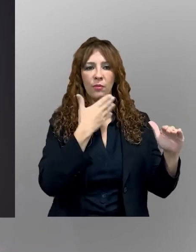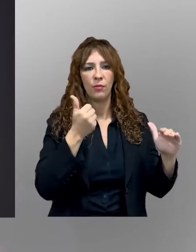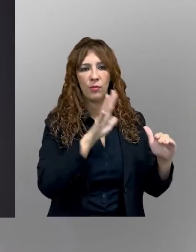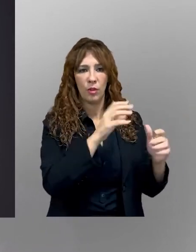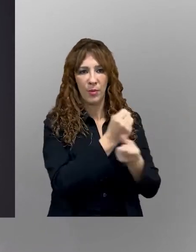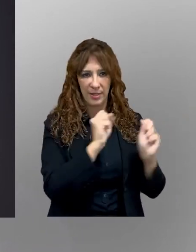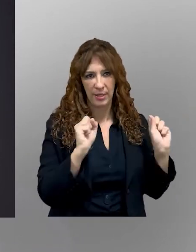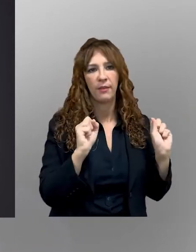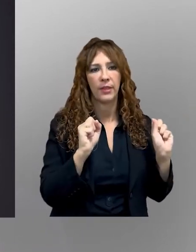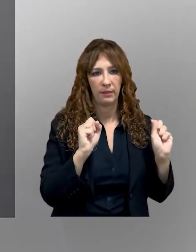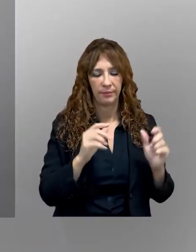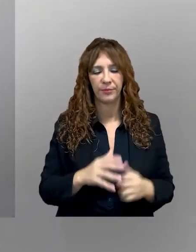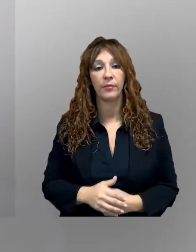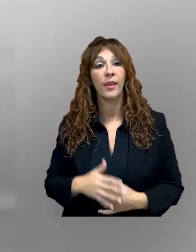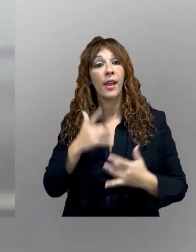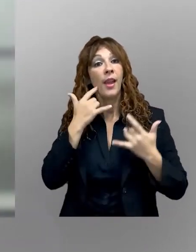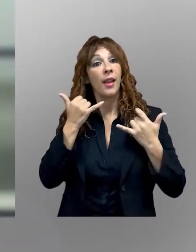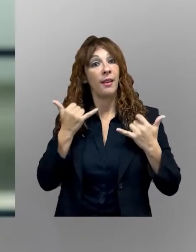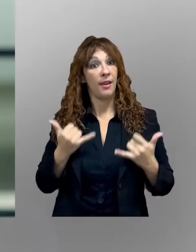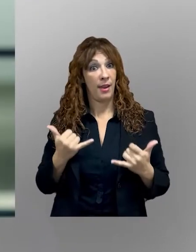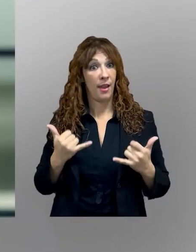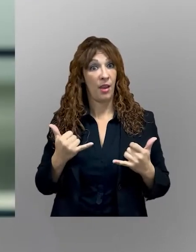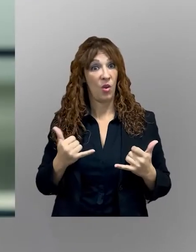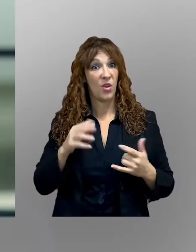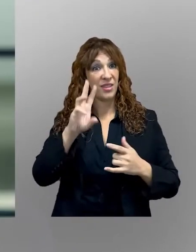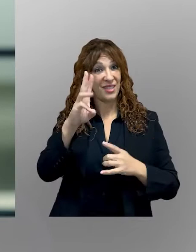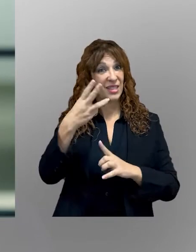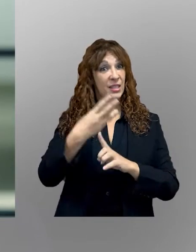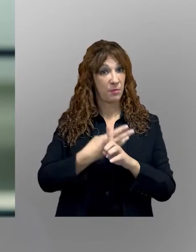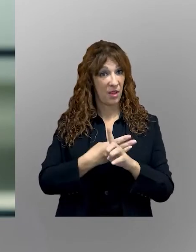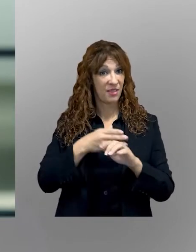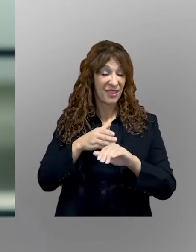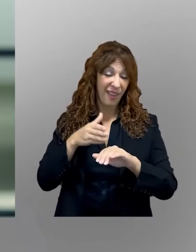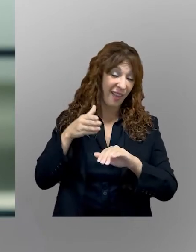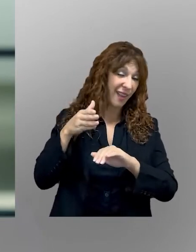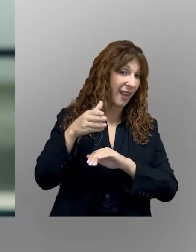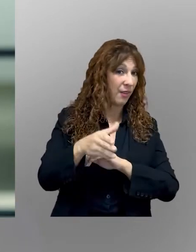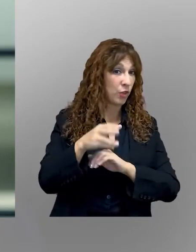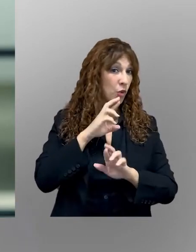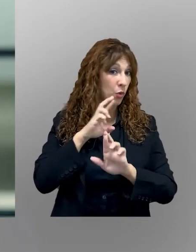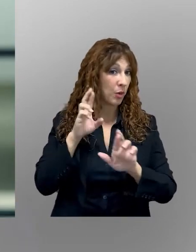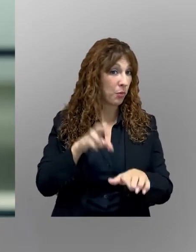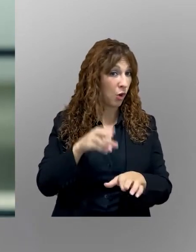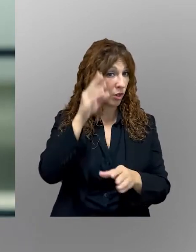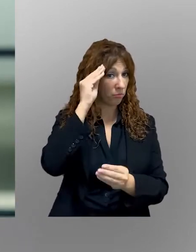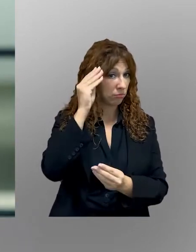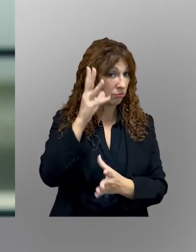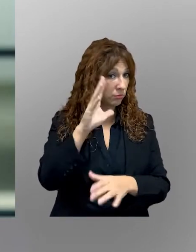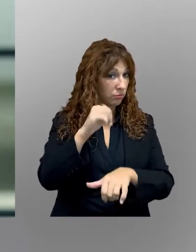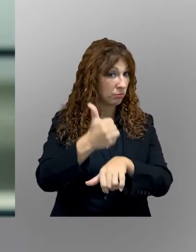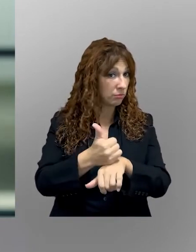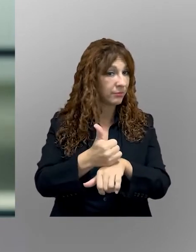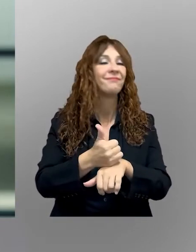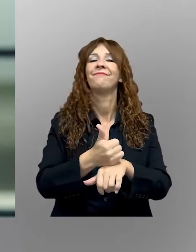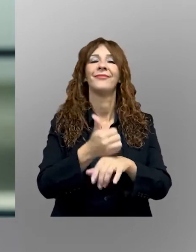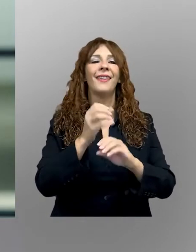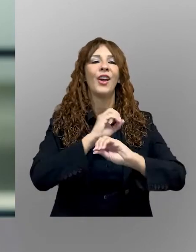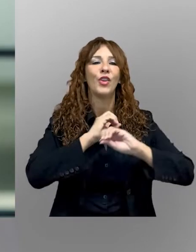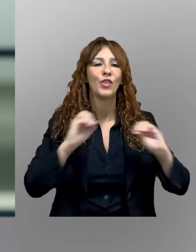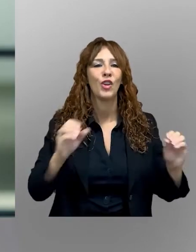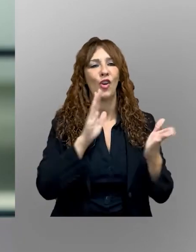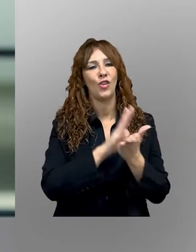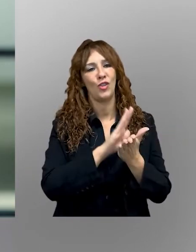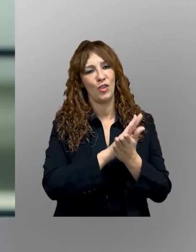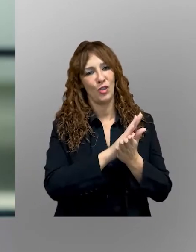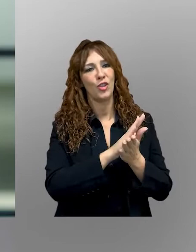best interest. And now, 6 months after the report was issued, there are